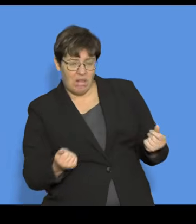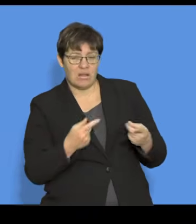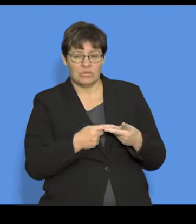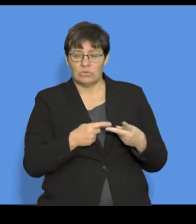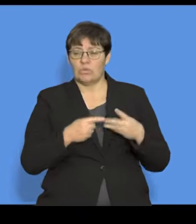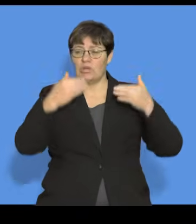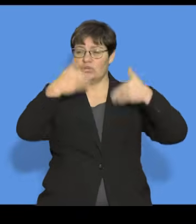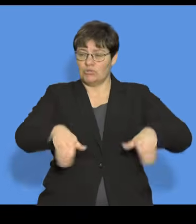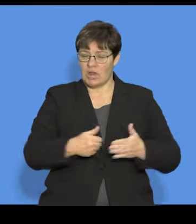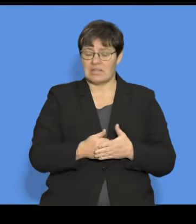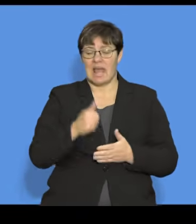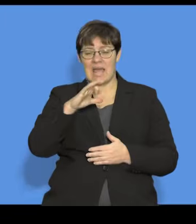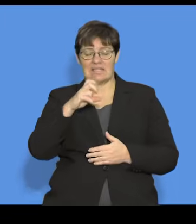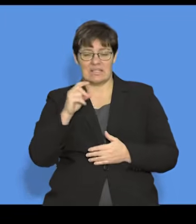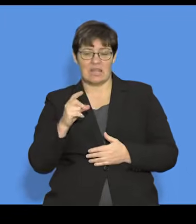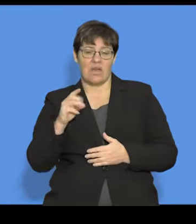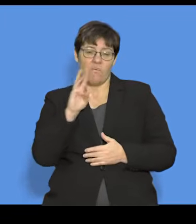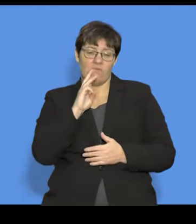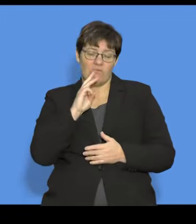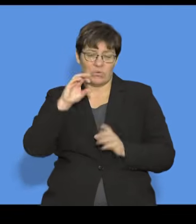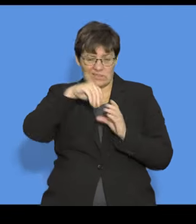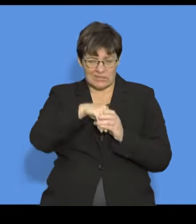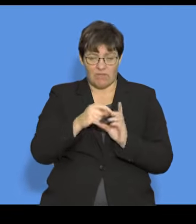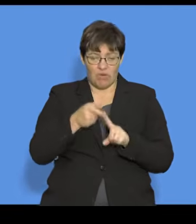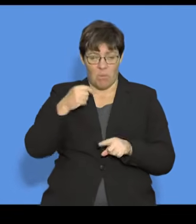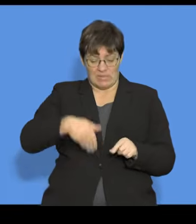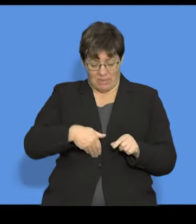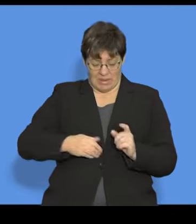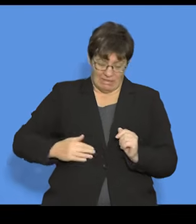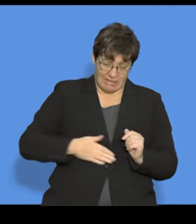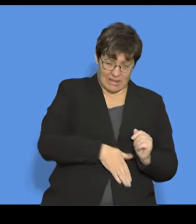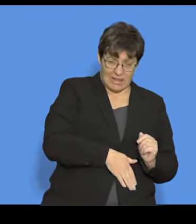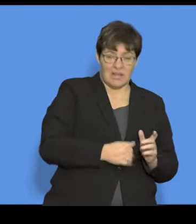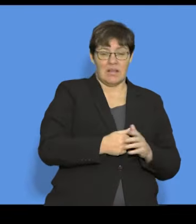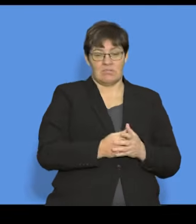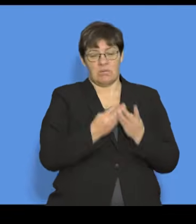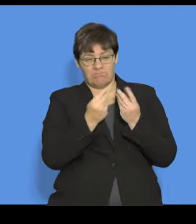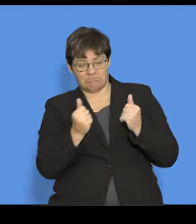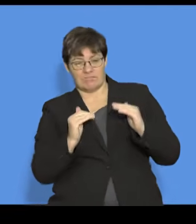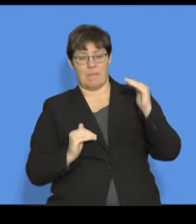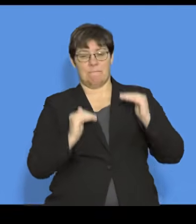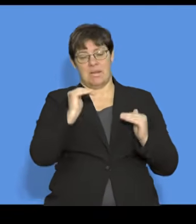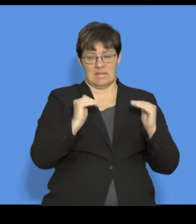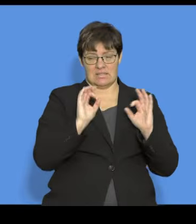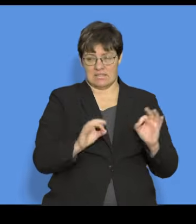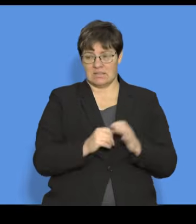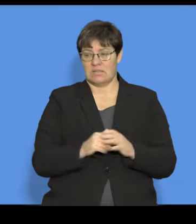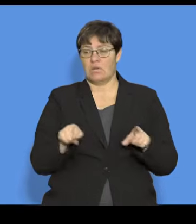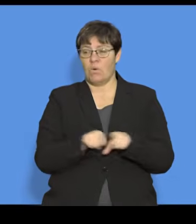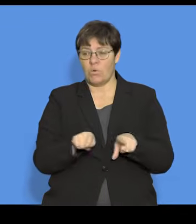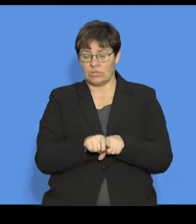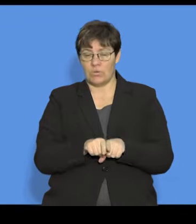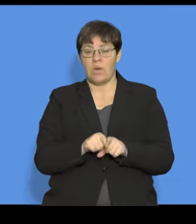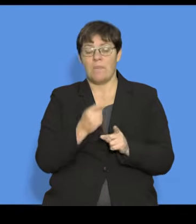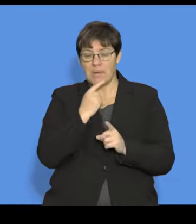fat droplets to neutralizing acidic fluid that comes from the stomach into the small